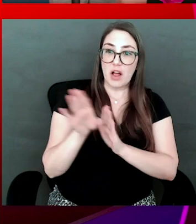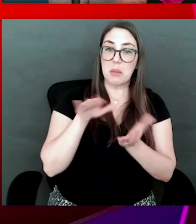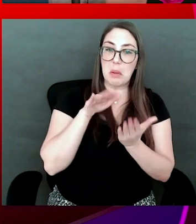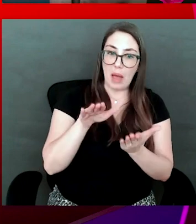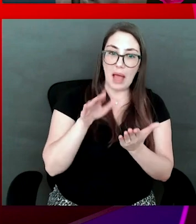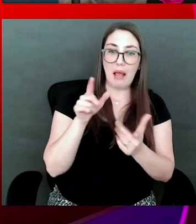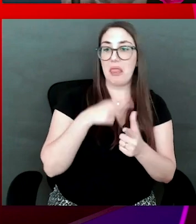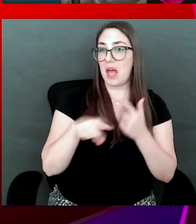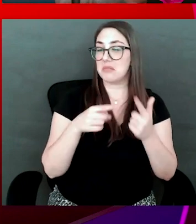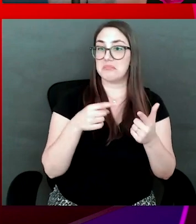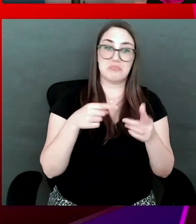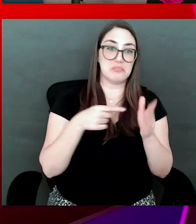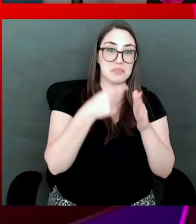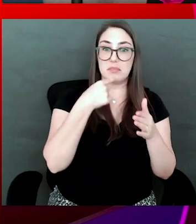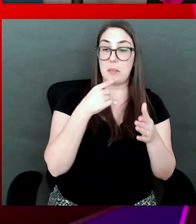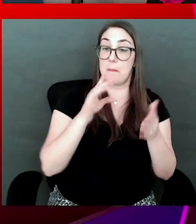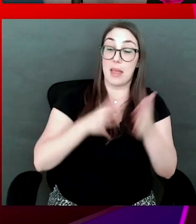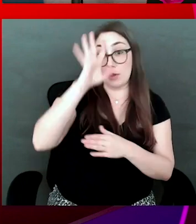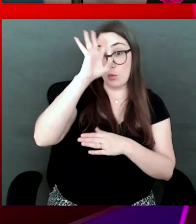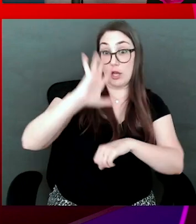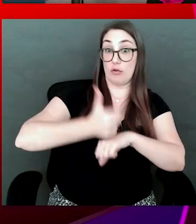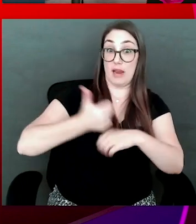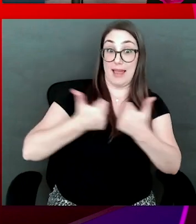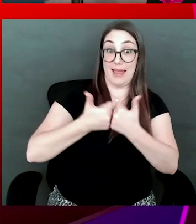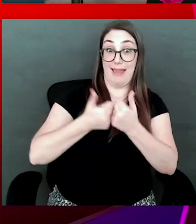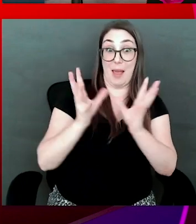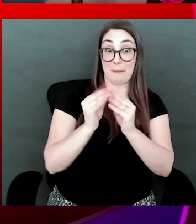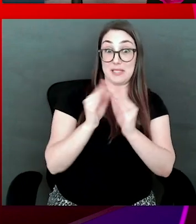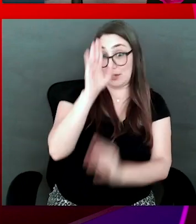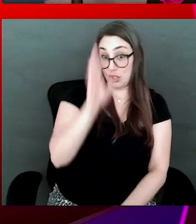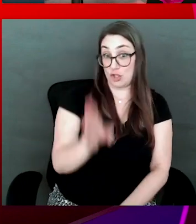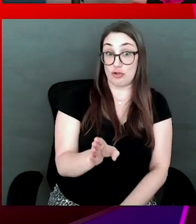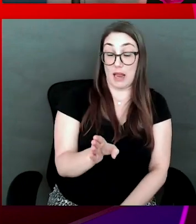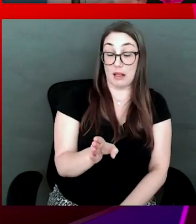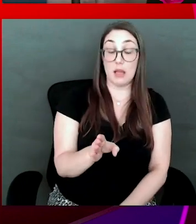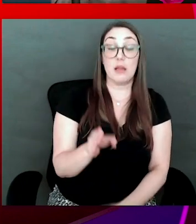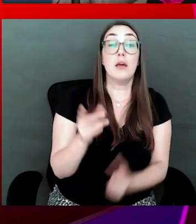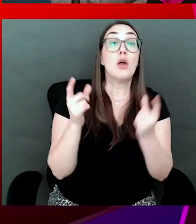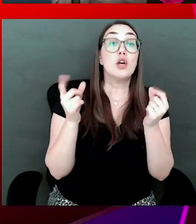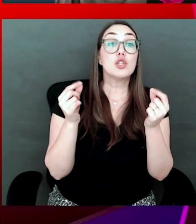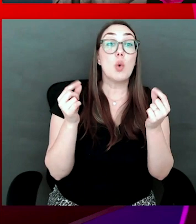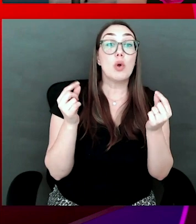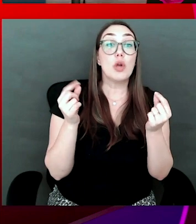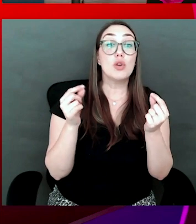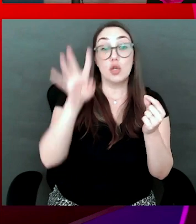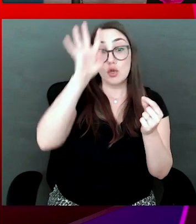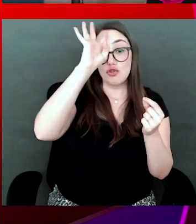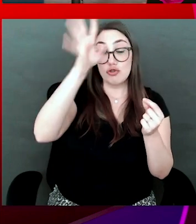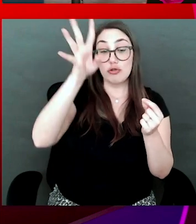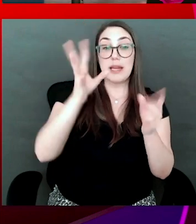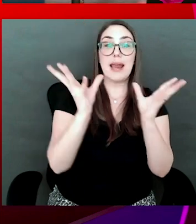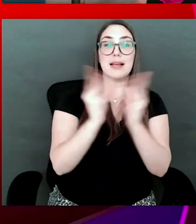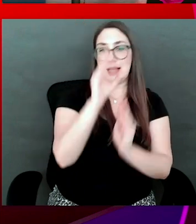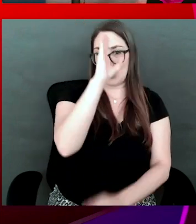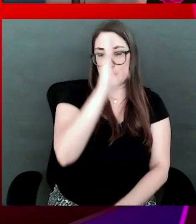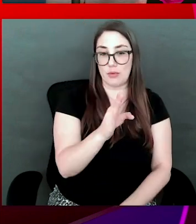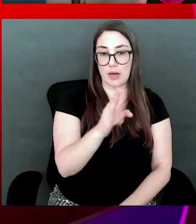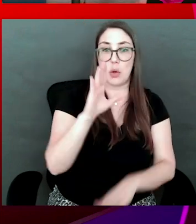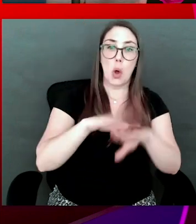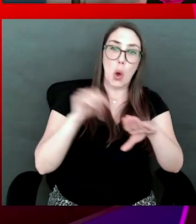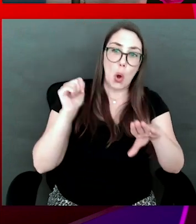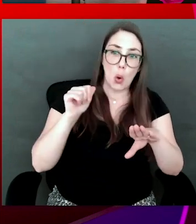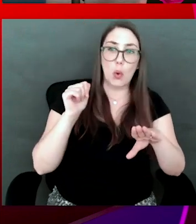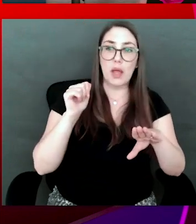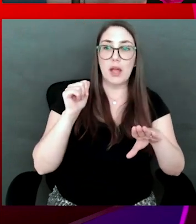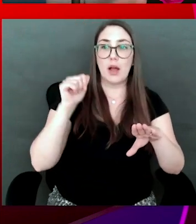other things, or maybe we create get sessions directly. So what we'll do is we actually just create a session directly. So we call the create game